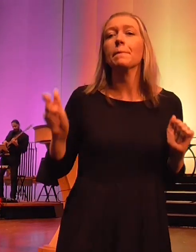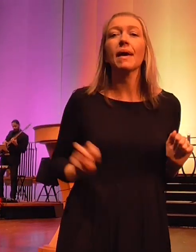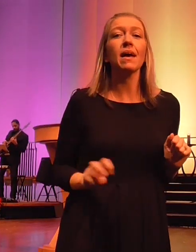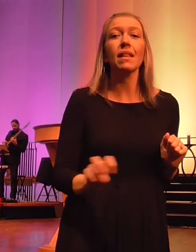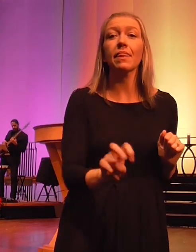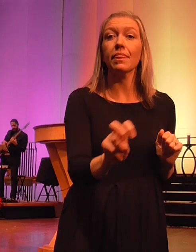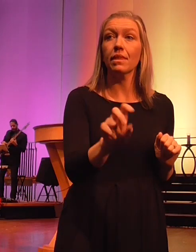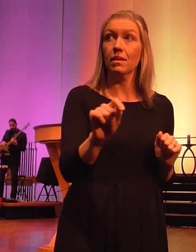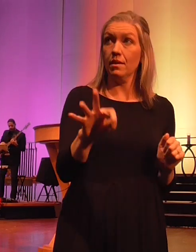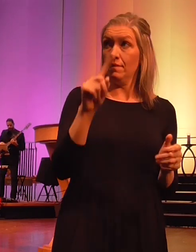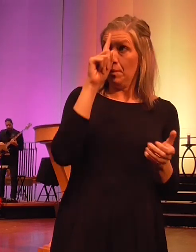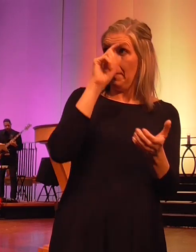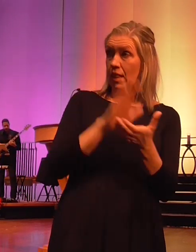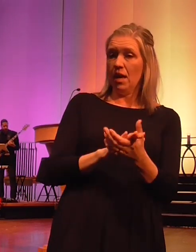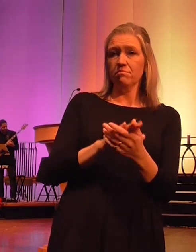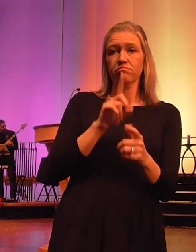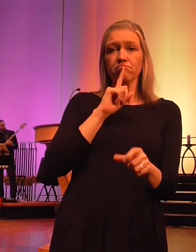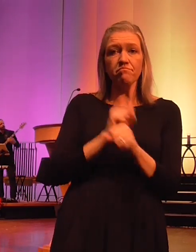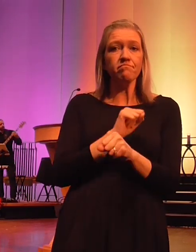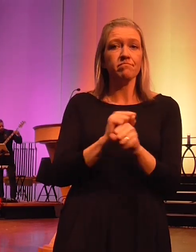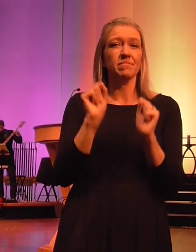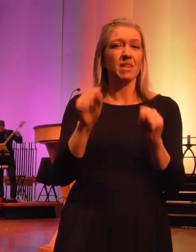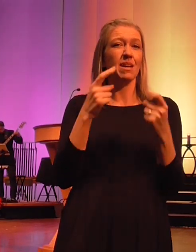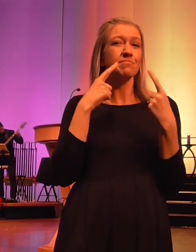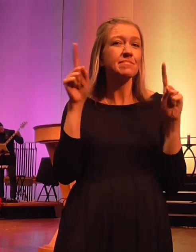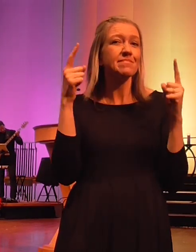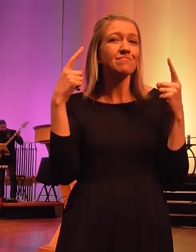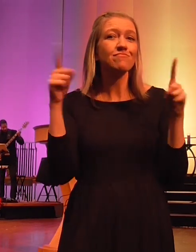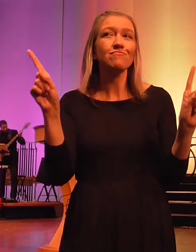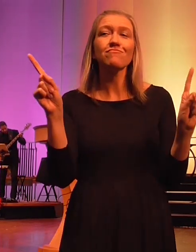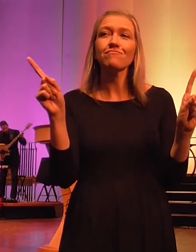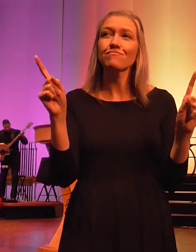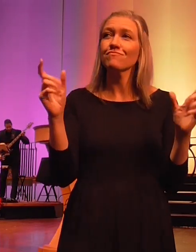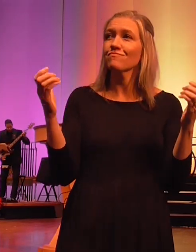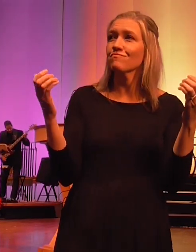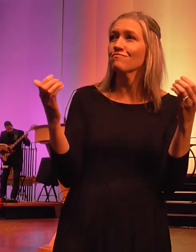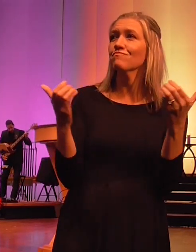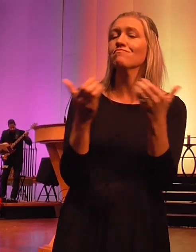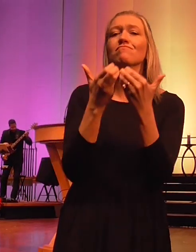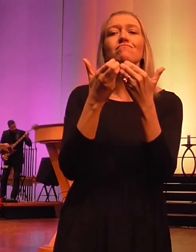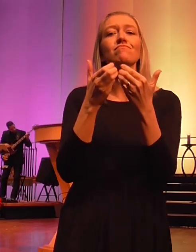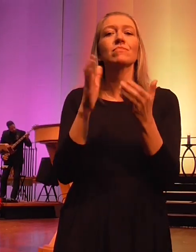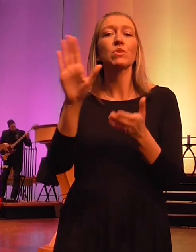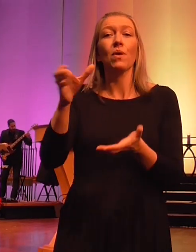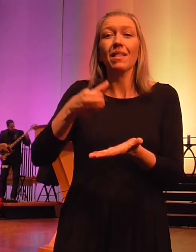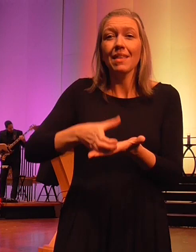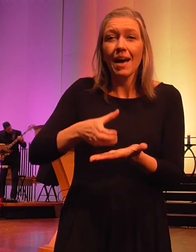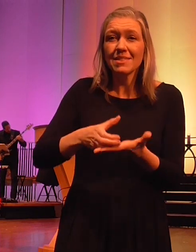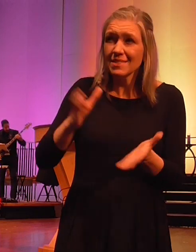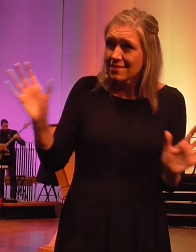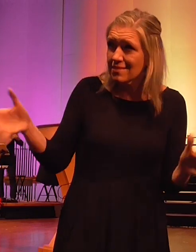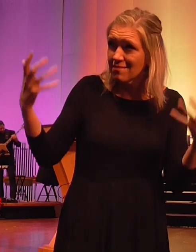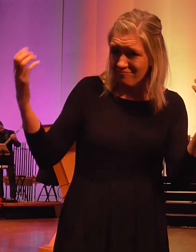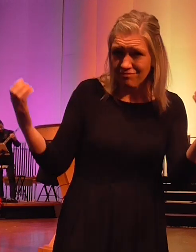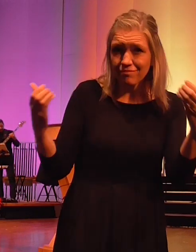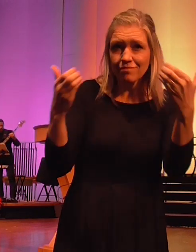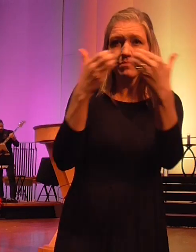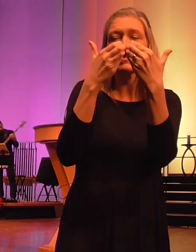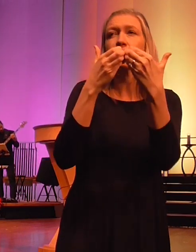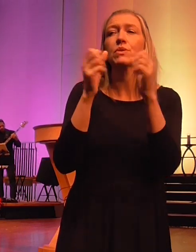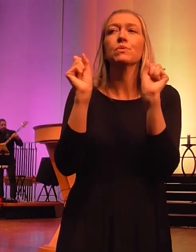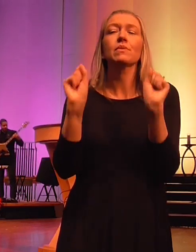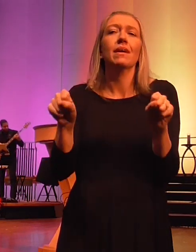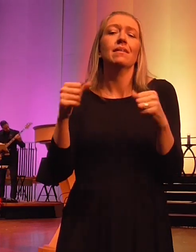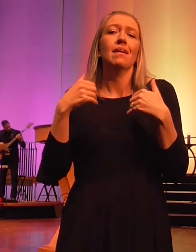is, if you believe it, then anything can happen. Go, go, go, raise your glasses. Go, go,